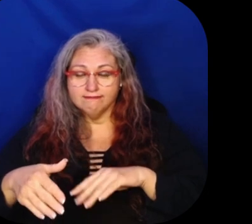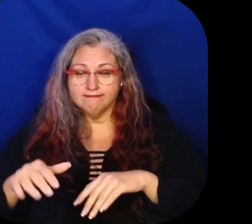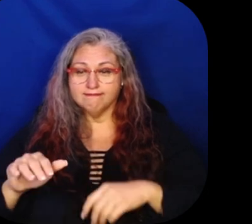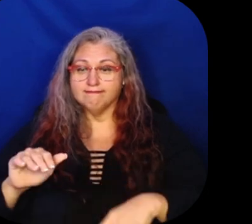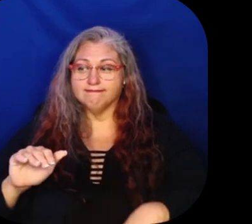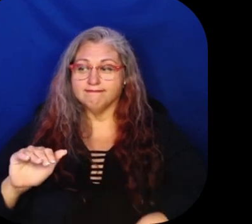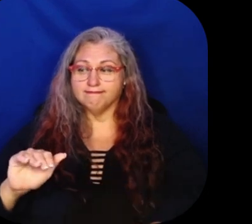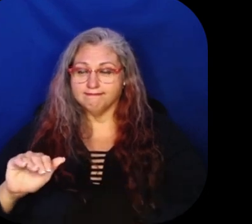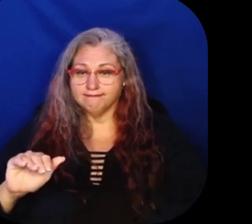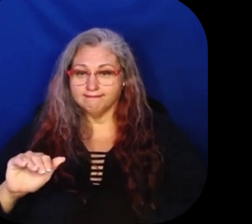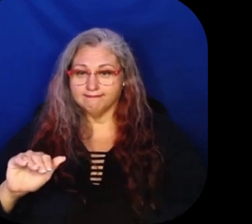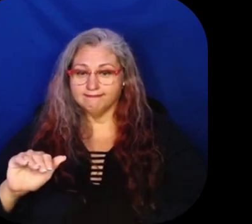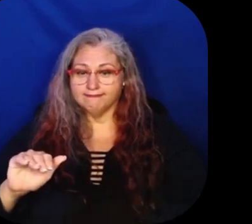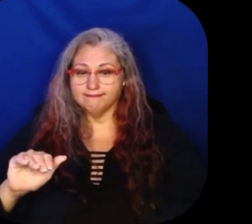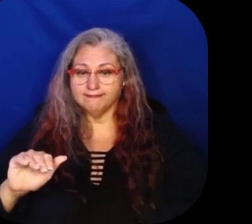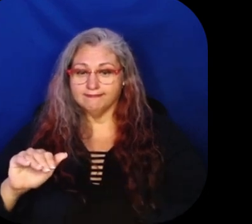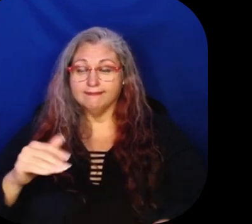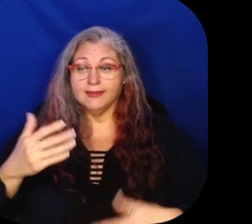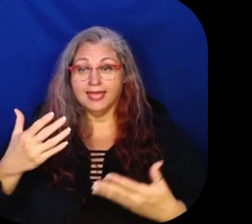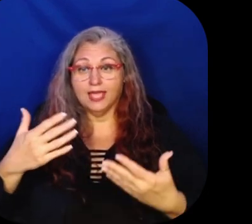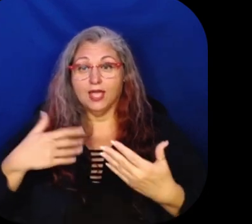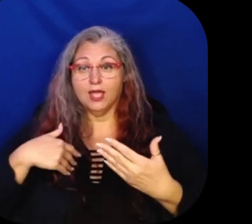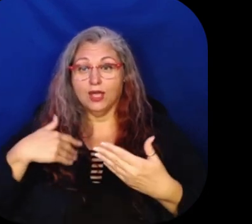child. Here I go